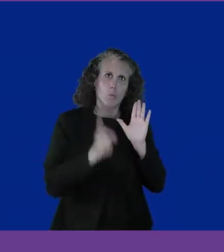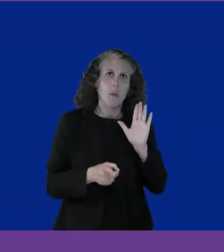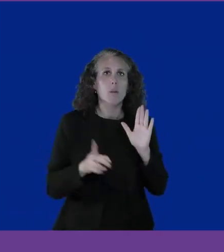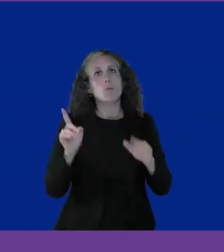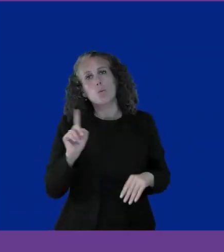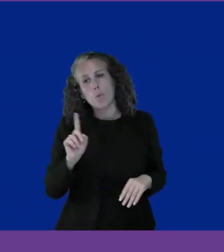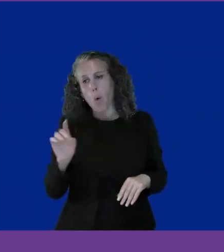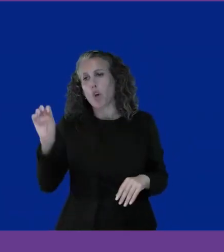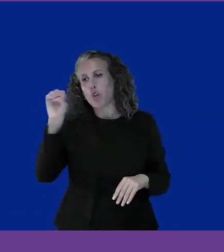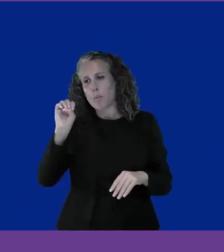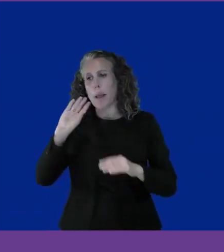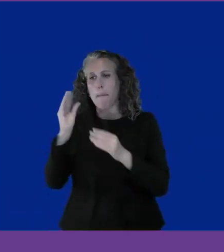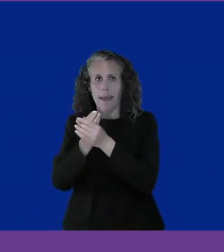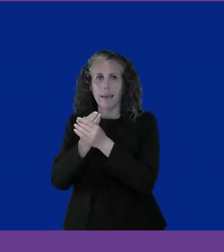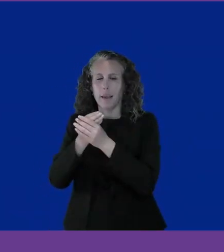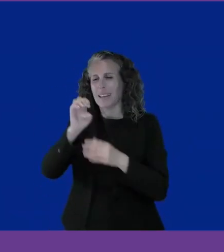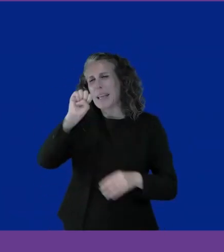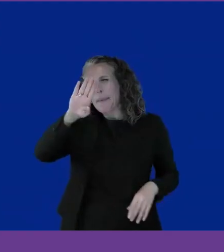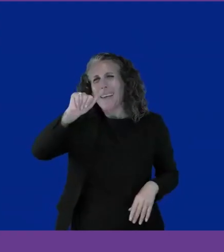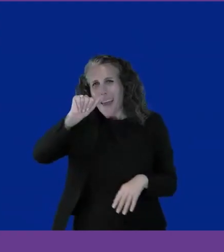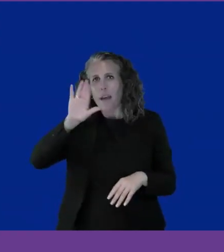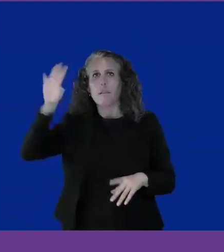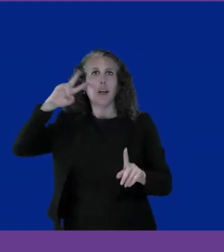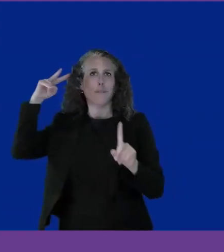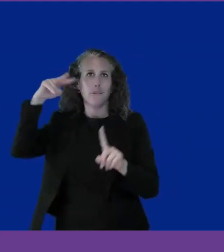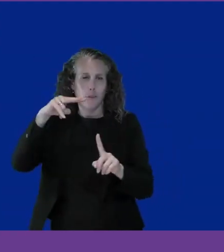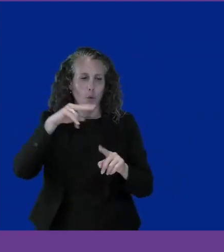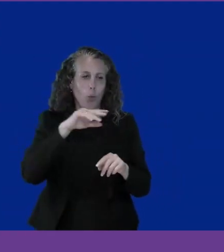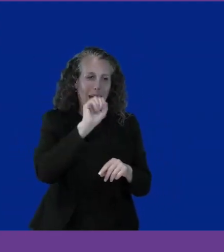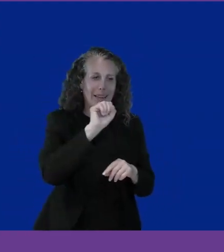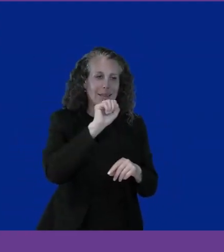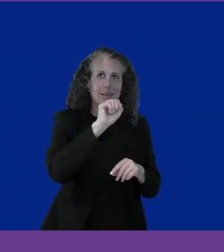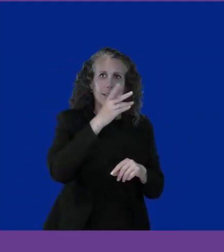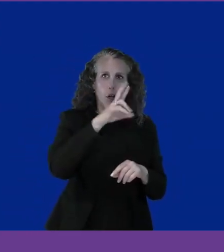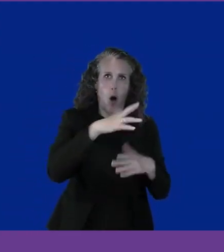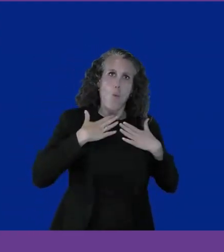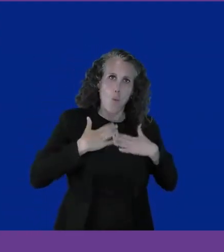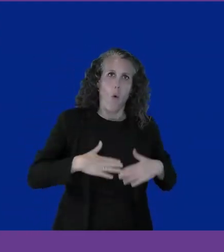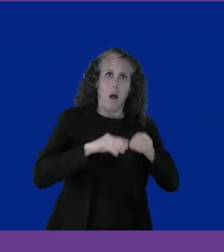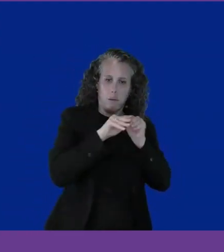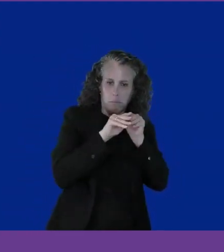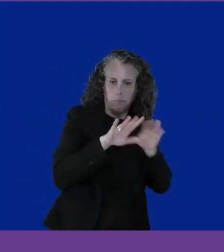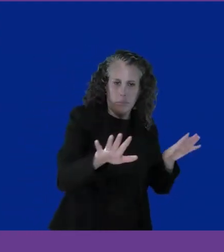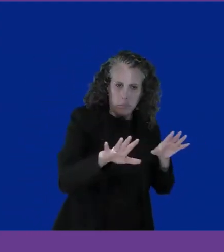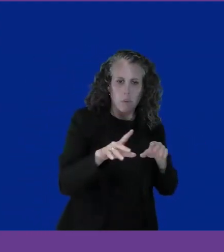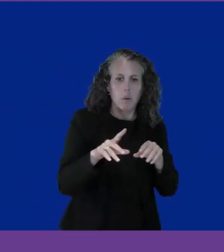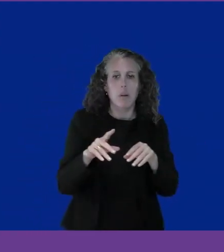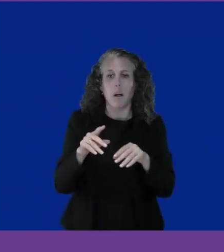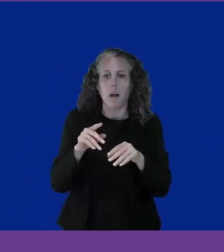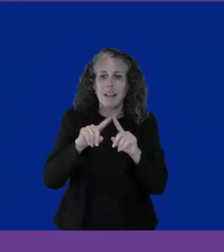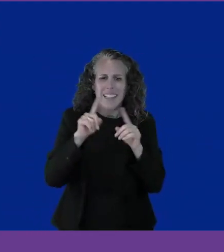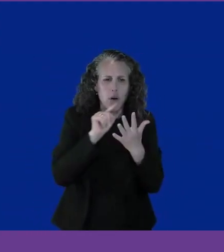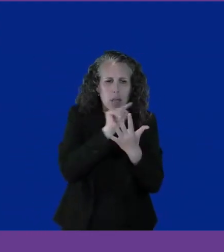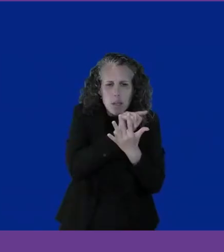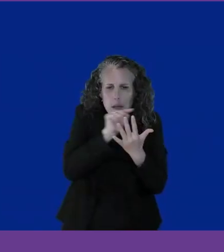opinion of the European Banking Authority on how the requirements of SCA are to be implemented, that the elements should come from different categories, and that